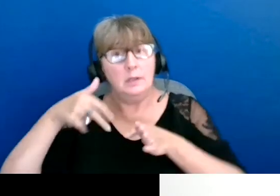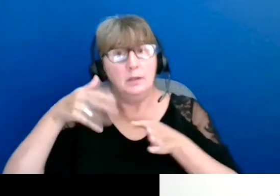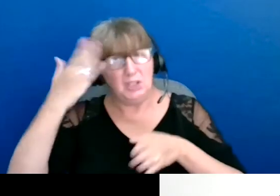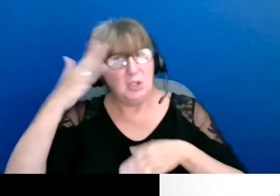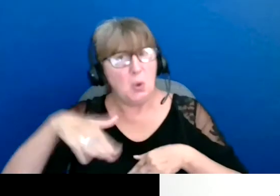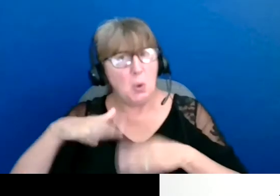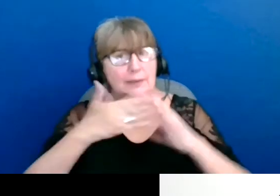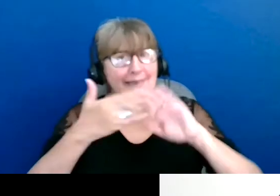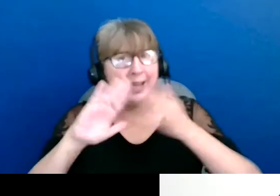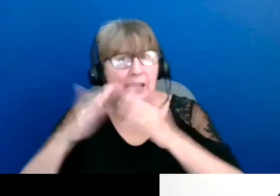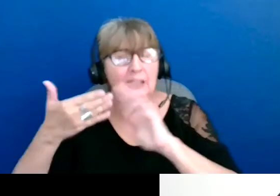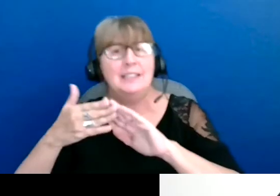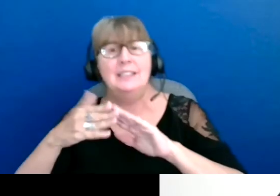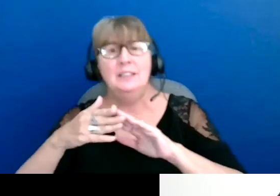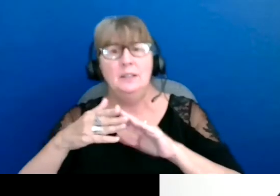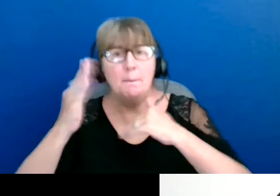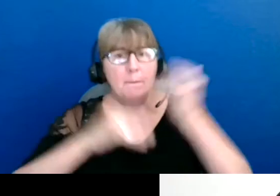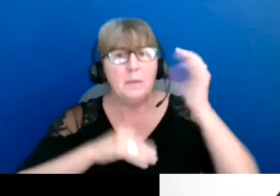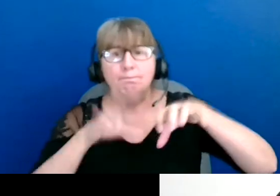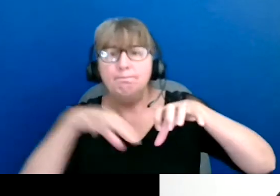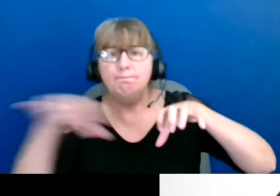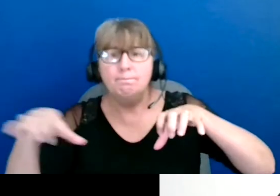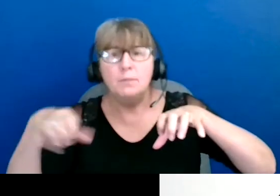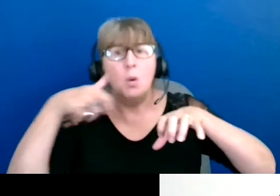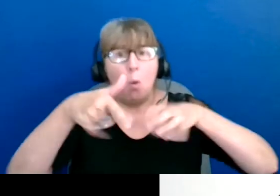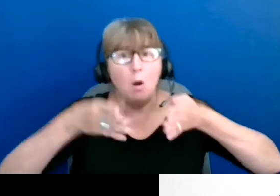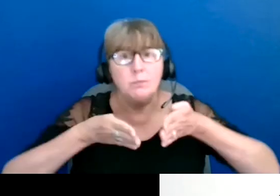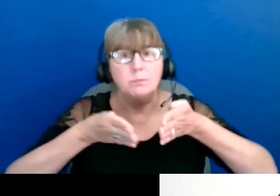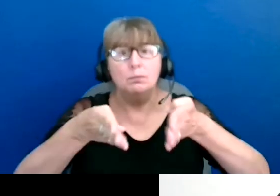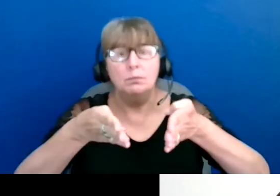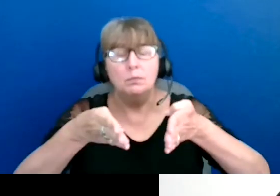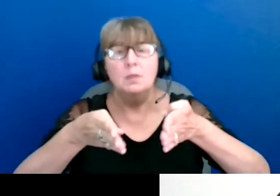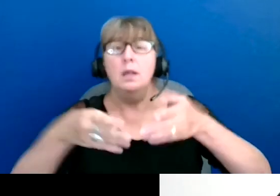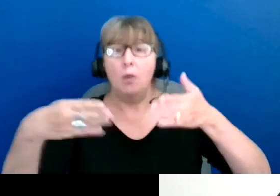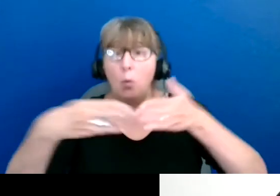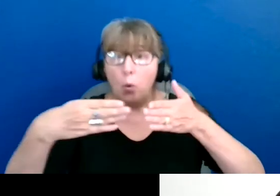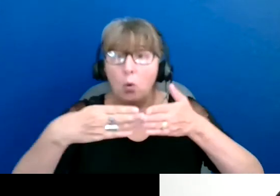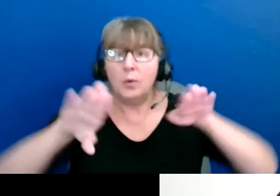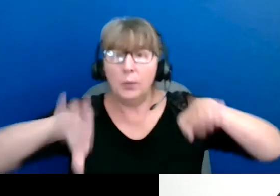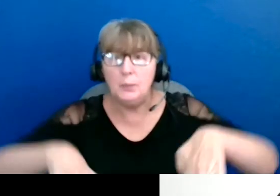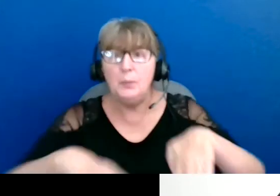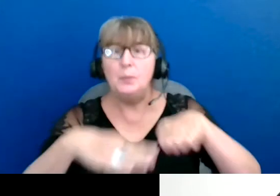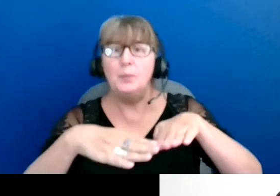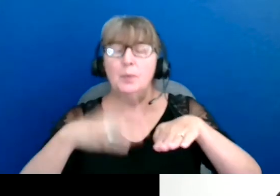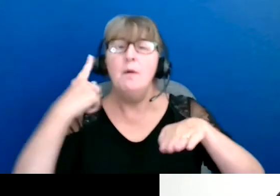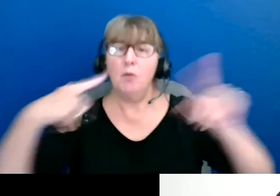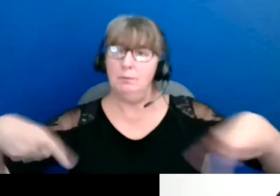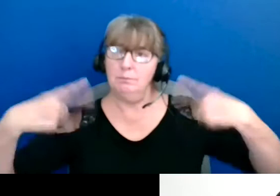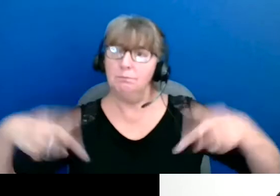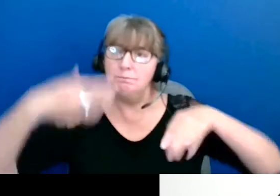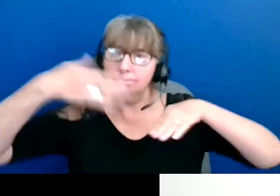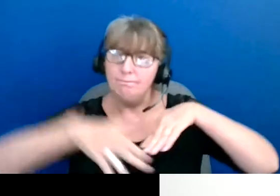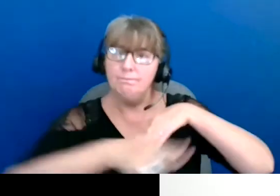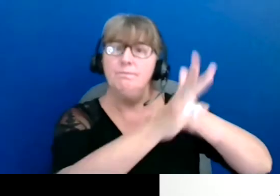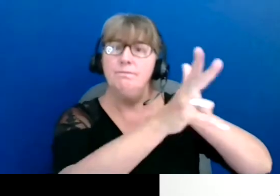so wheelchair users could get on and off the sidewalk. It increased freedom and mobility for people who use